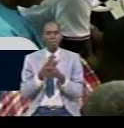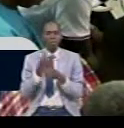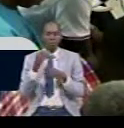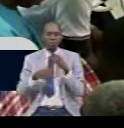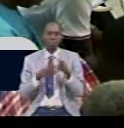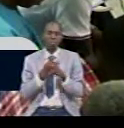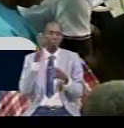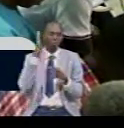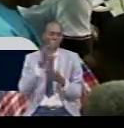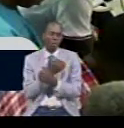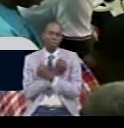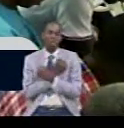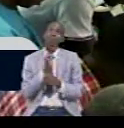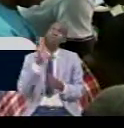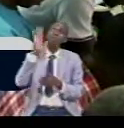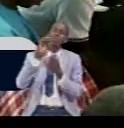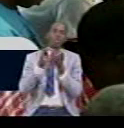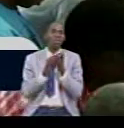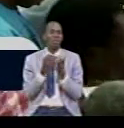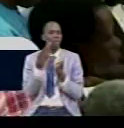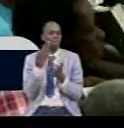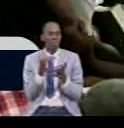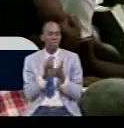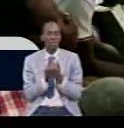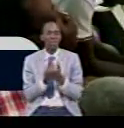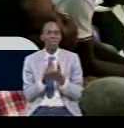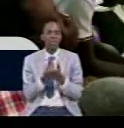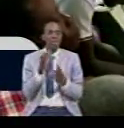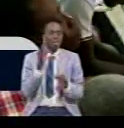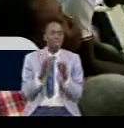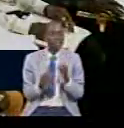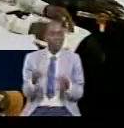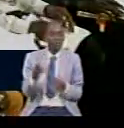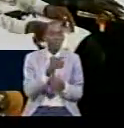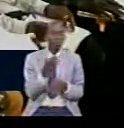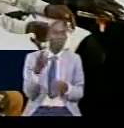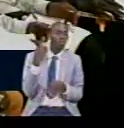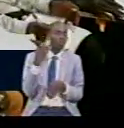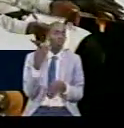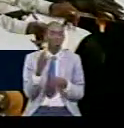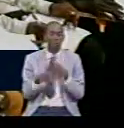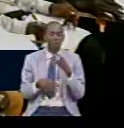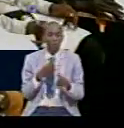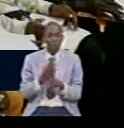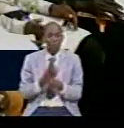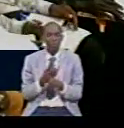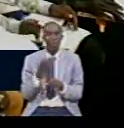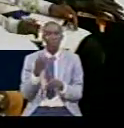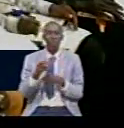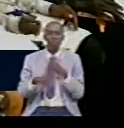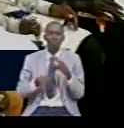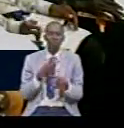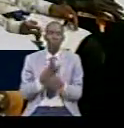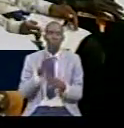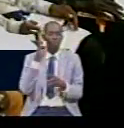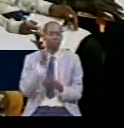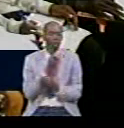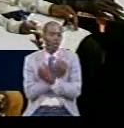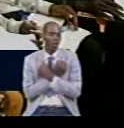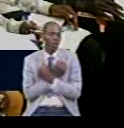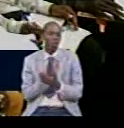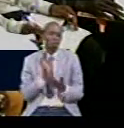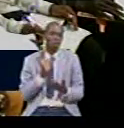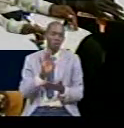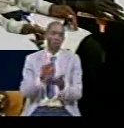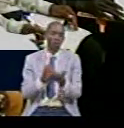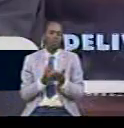was saying, you're not of the world, because if you were of the world would love its own. And then he goes on to say,